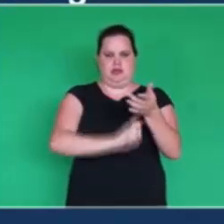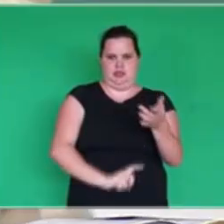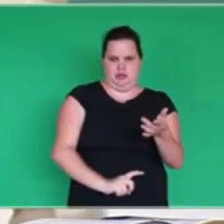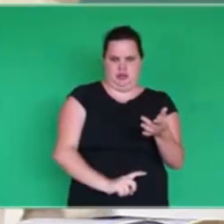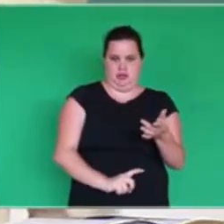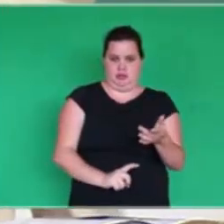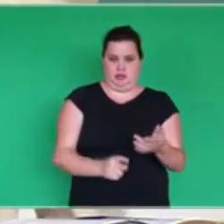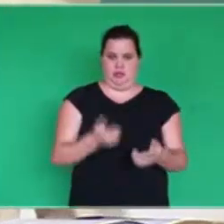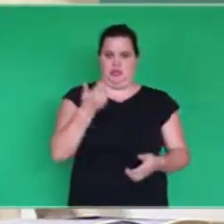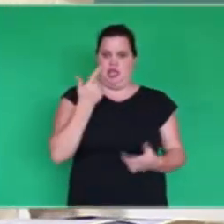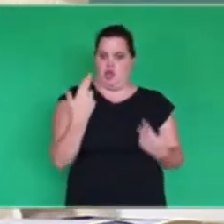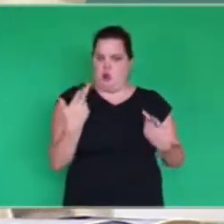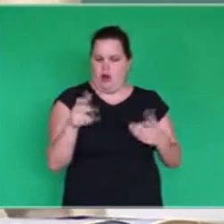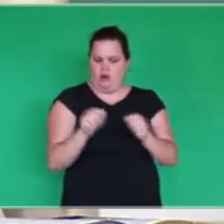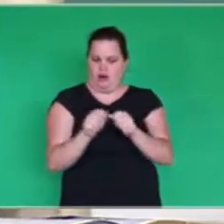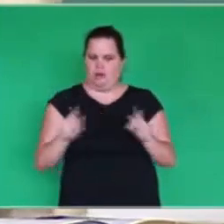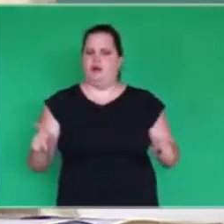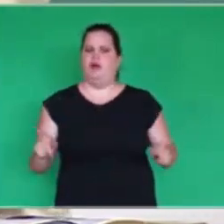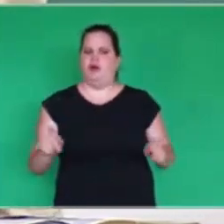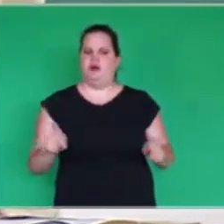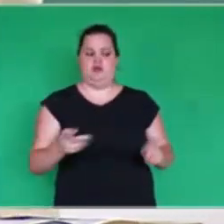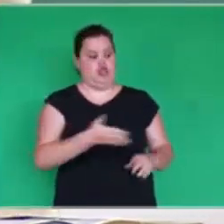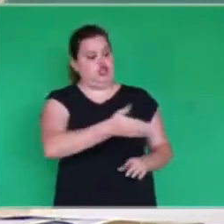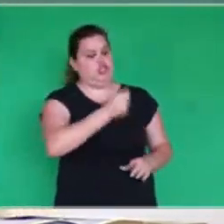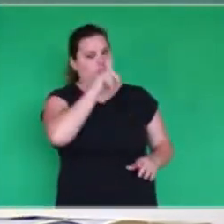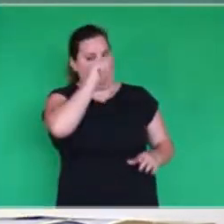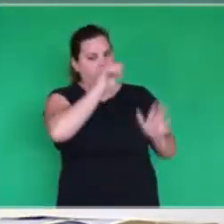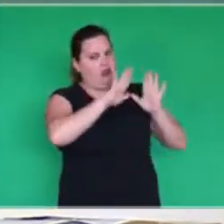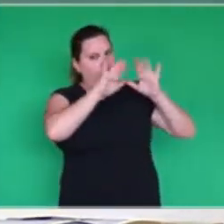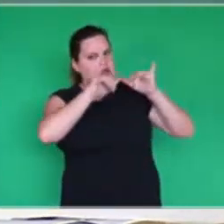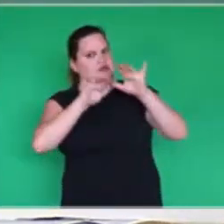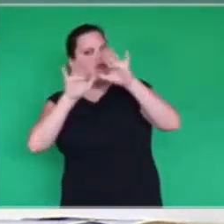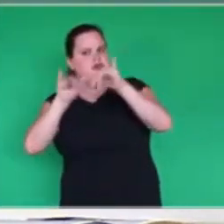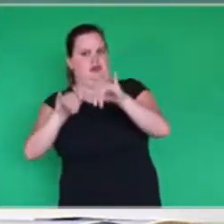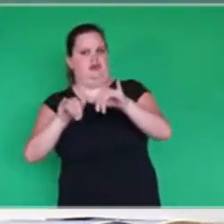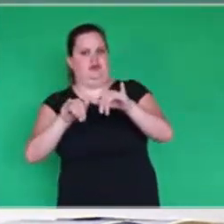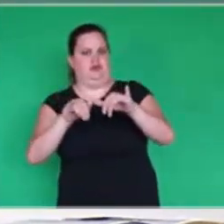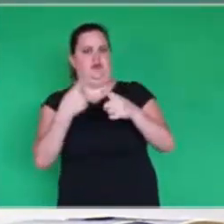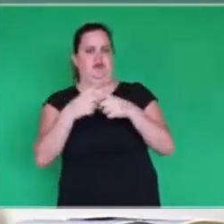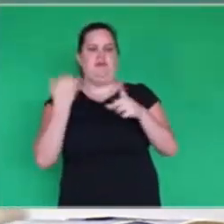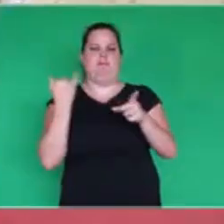us see another text in the book of Ezekiel, chapter 39, verse 18.